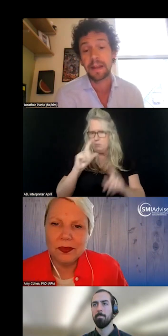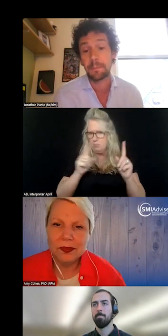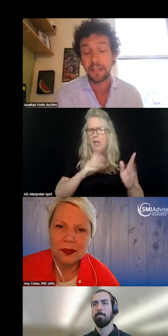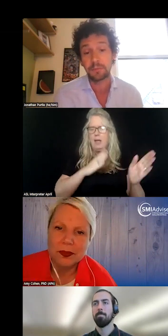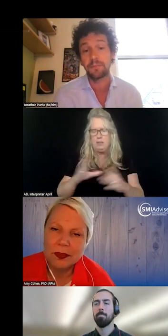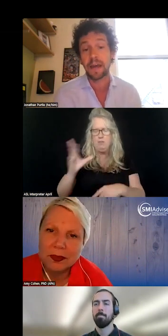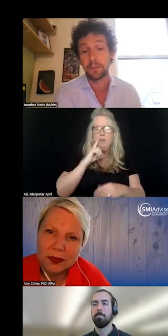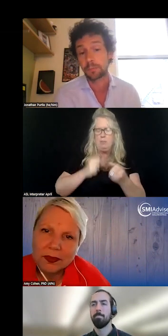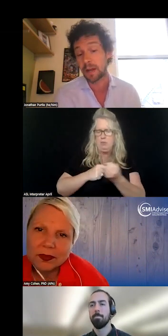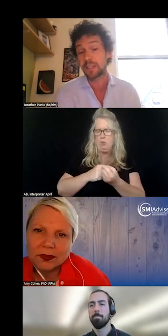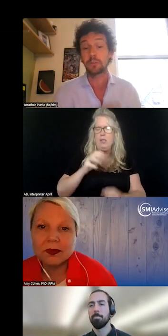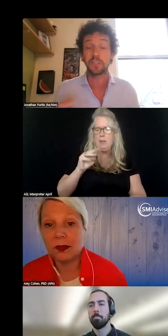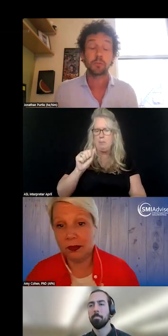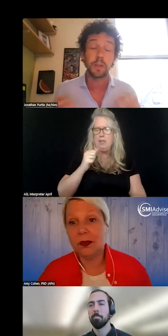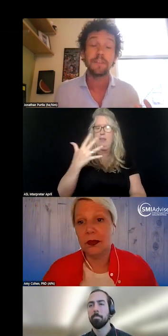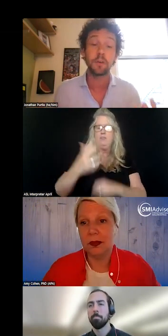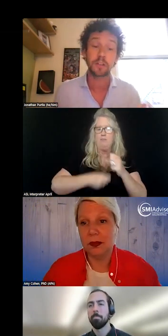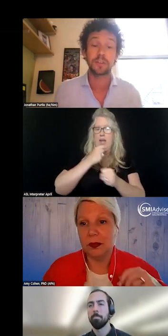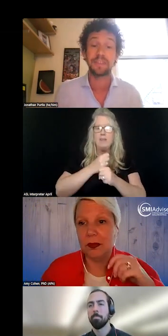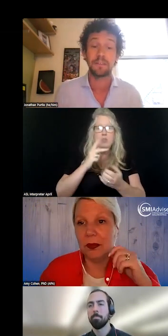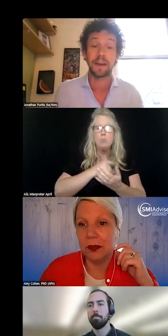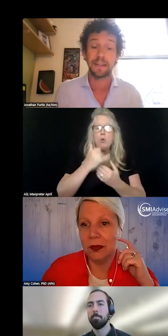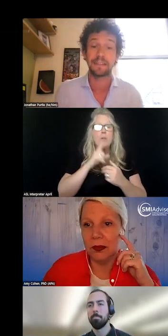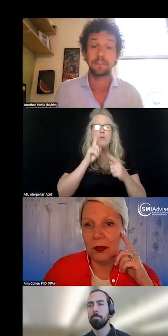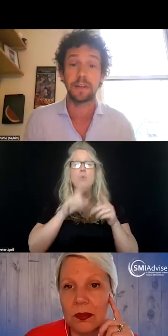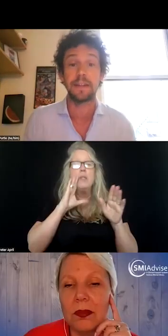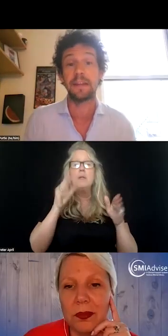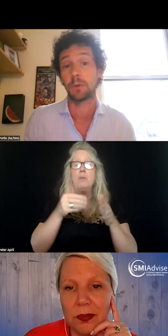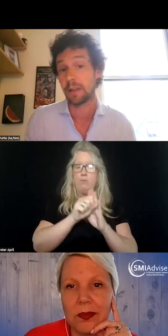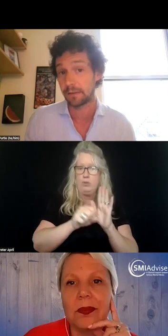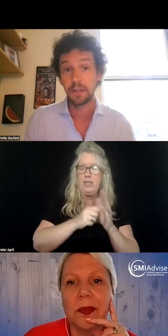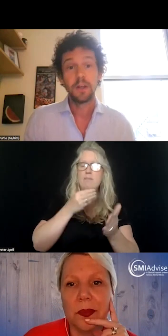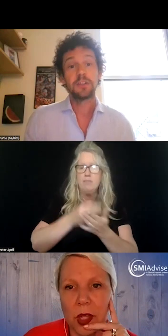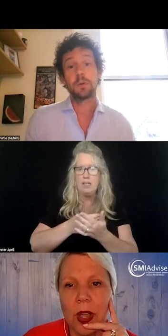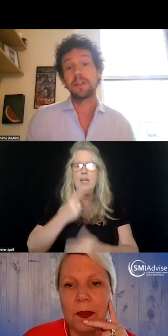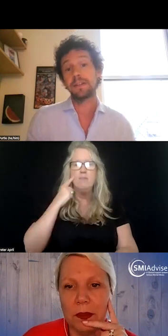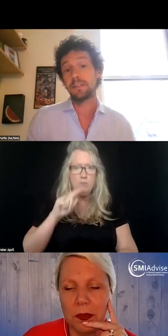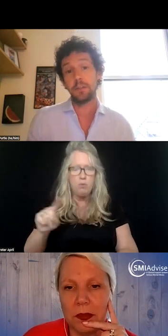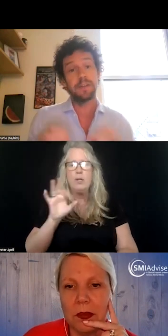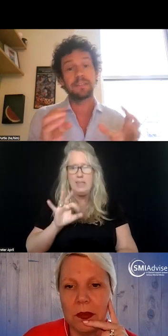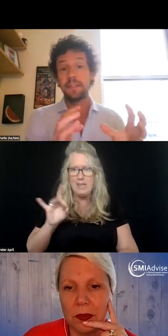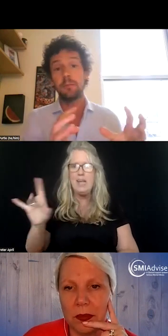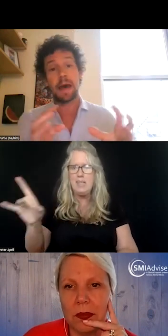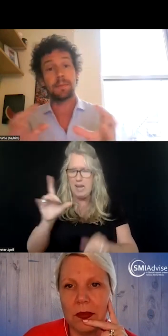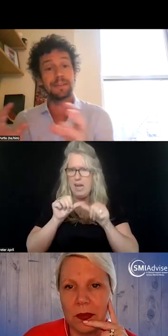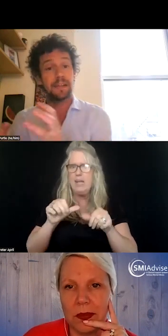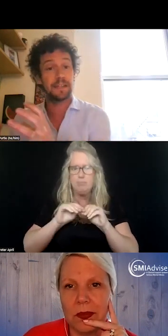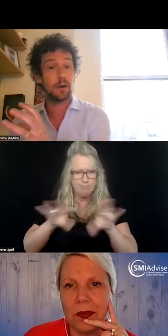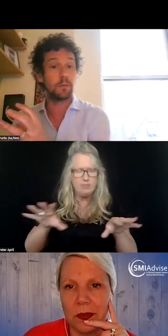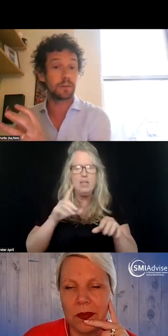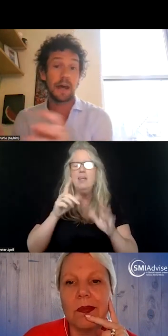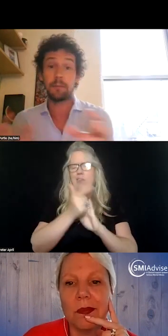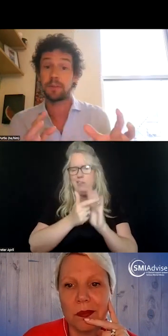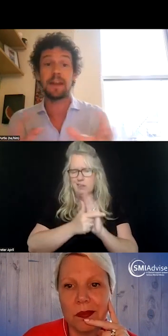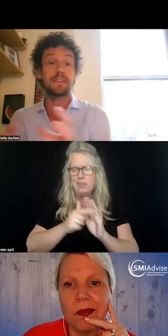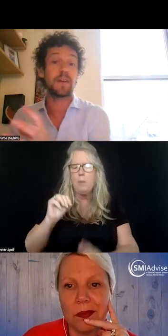from NIMH, we have a 5-year project, which is really focused on state financing for 988 rollout. So we're going to continue this legal mapping study